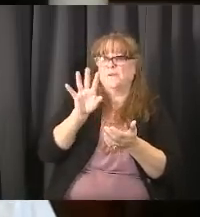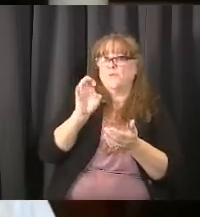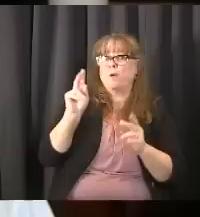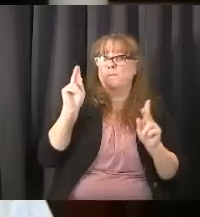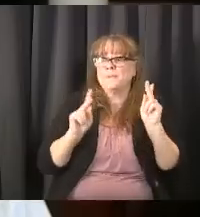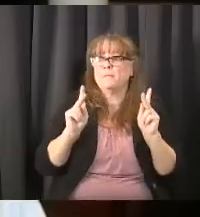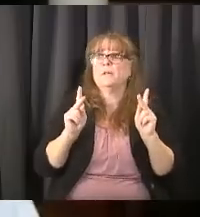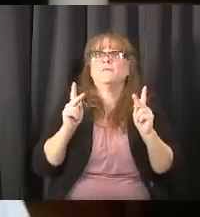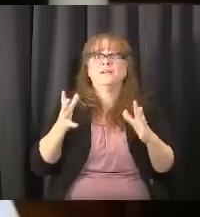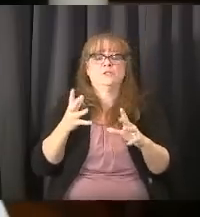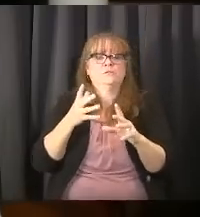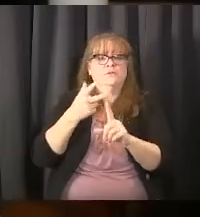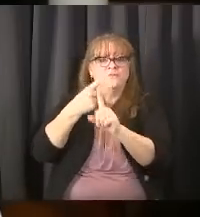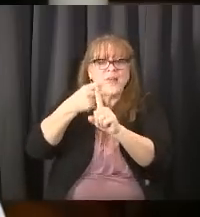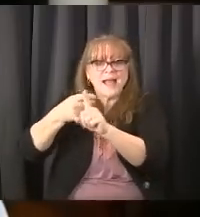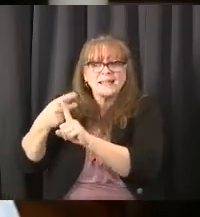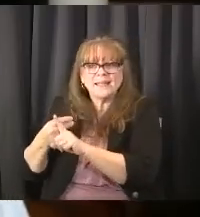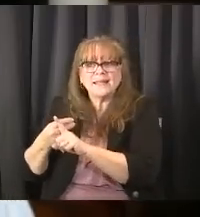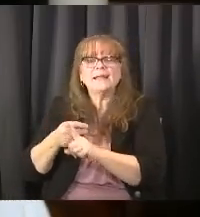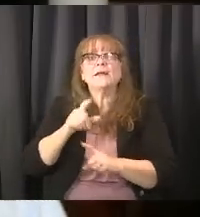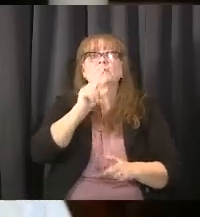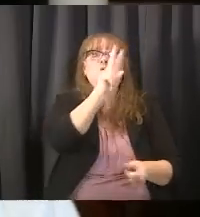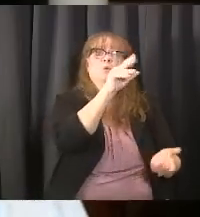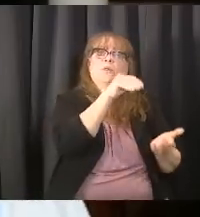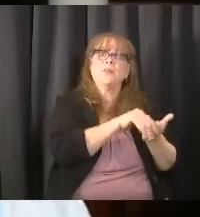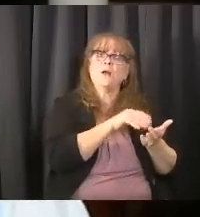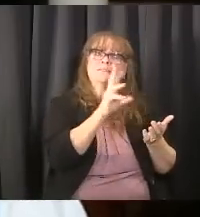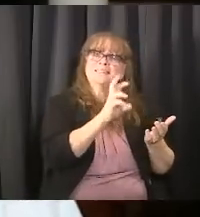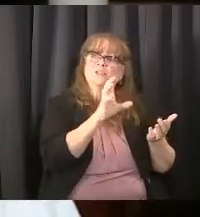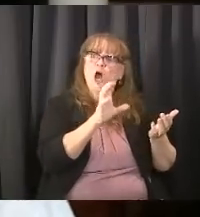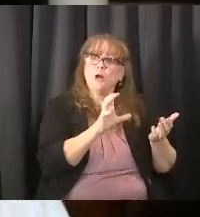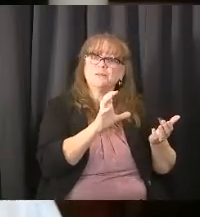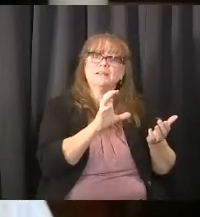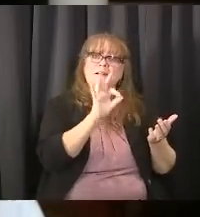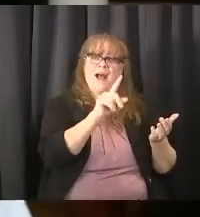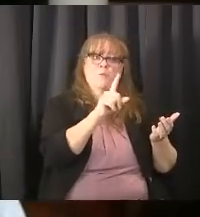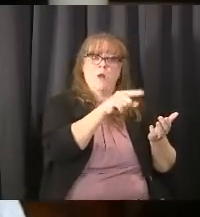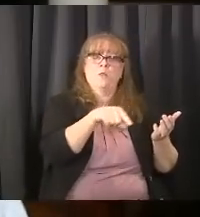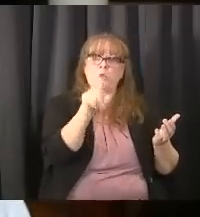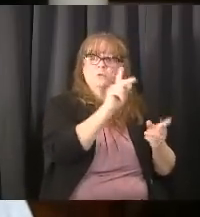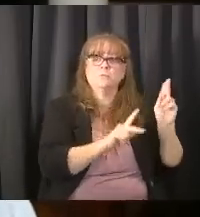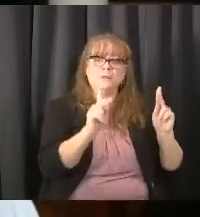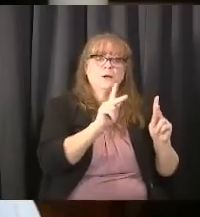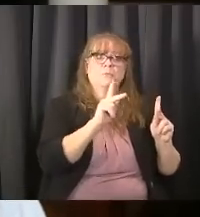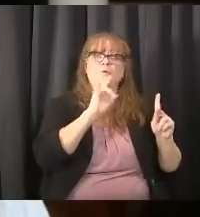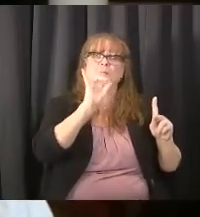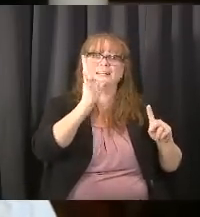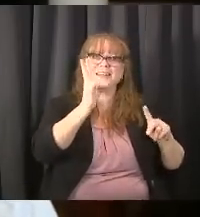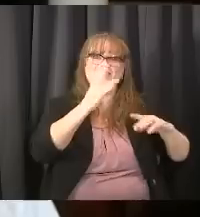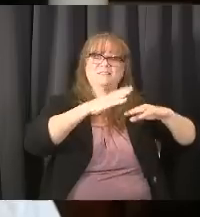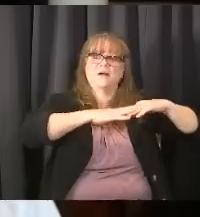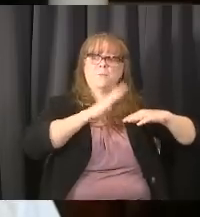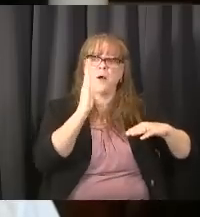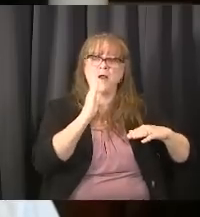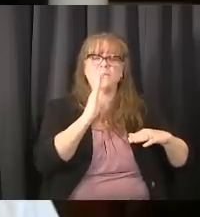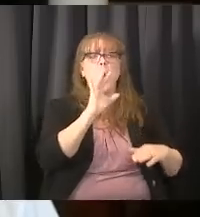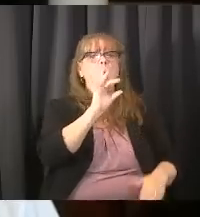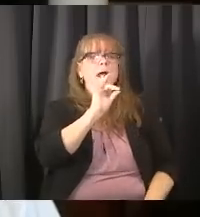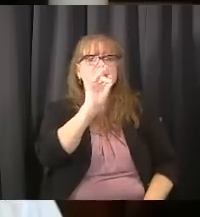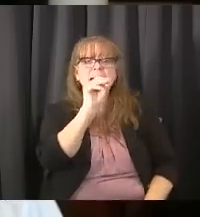2,861 of those individuals are 70 to 80 years of age. 643 are 81